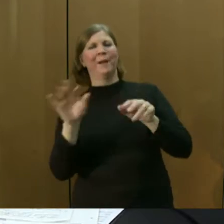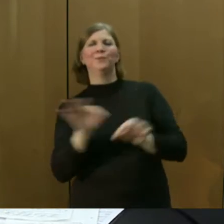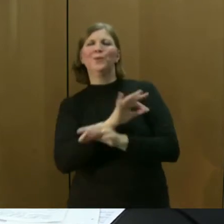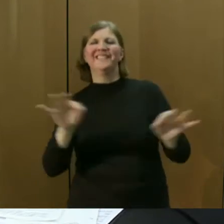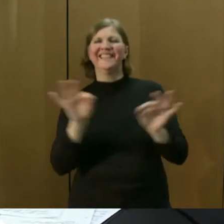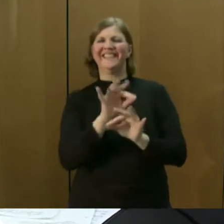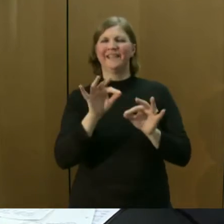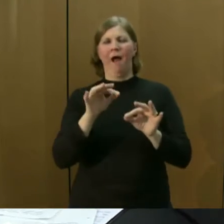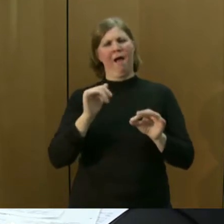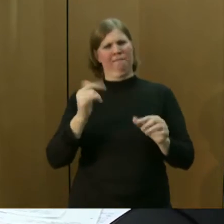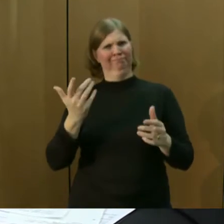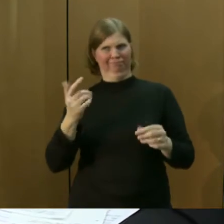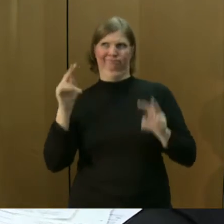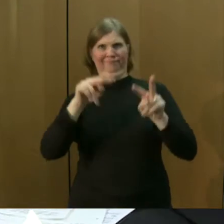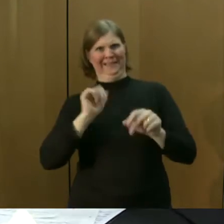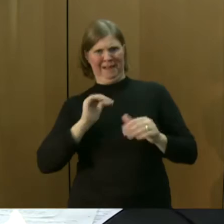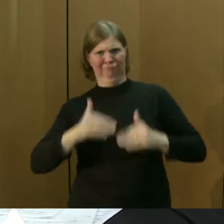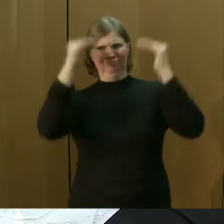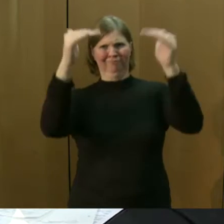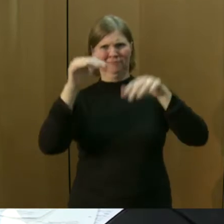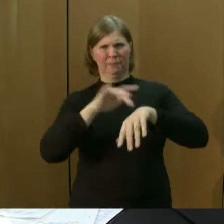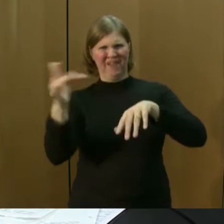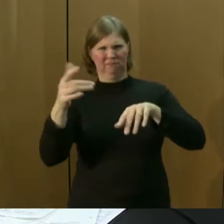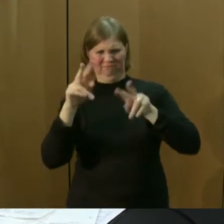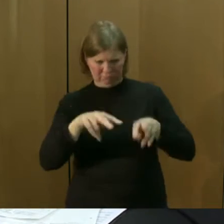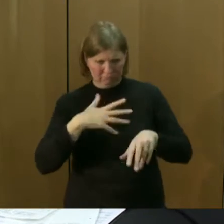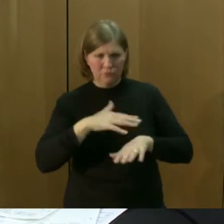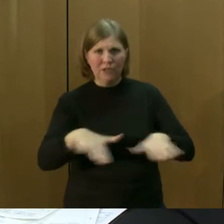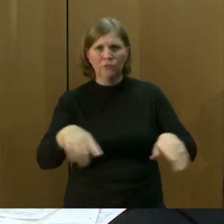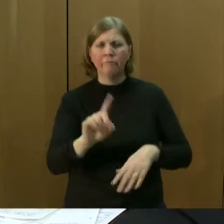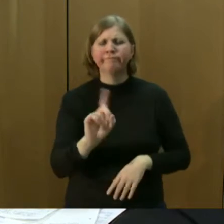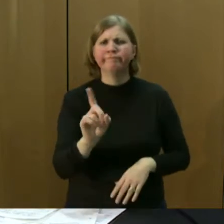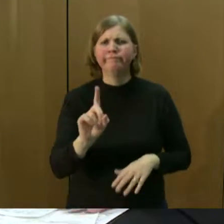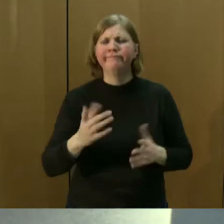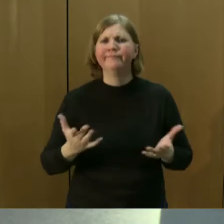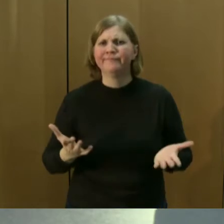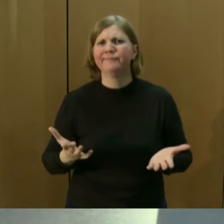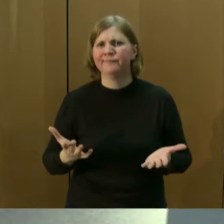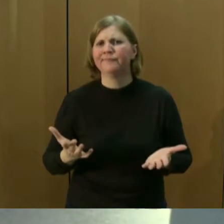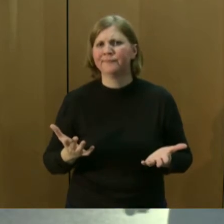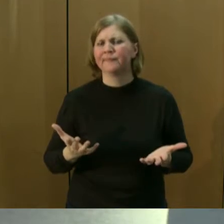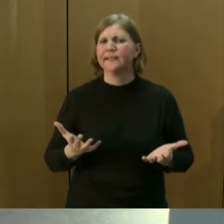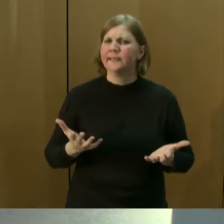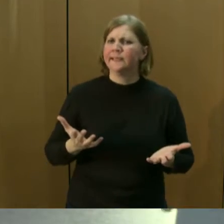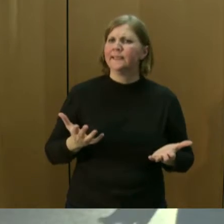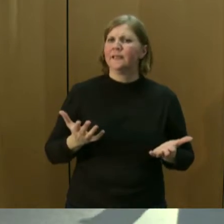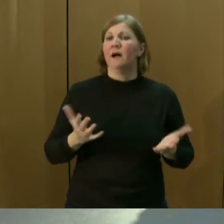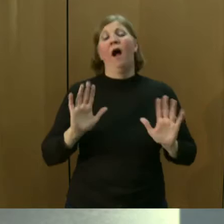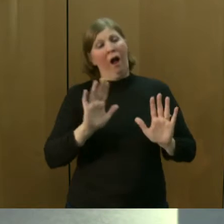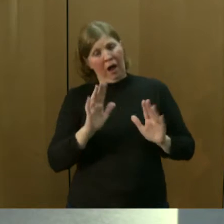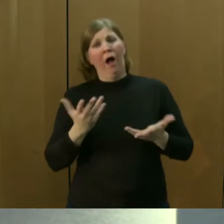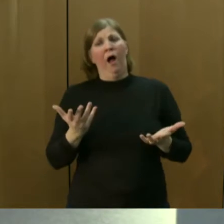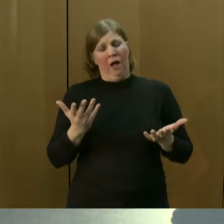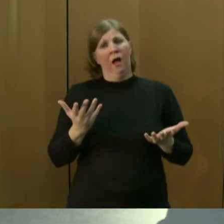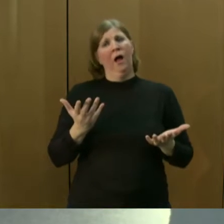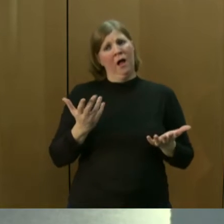for example, even though it might be a young person's professional cast. There are variations there. Or they might be looking for absolutely. by young people.